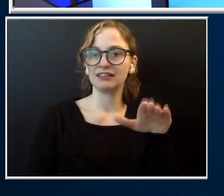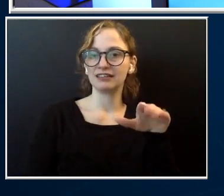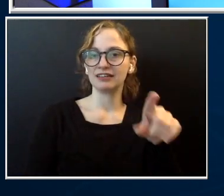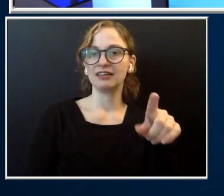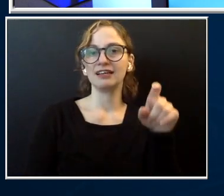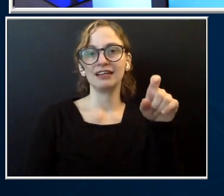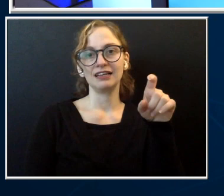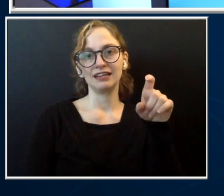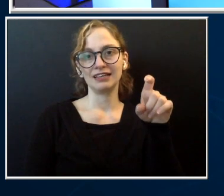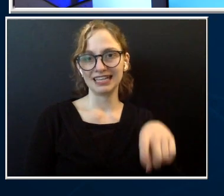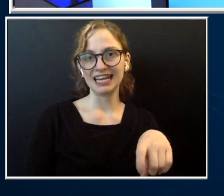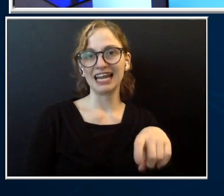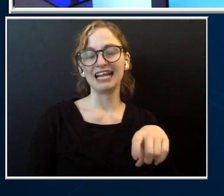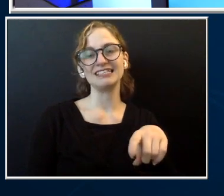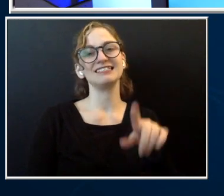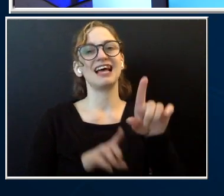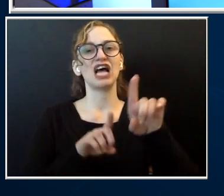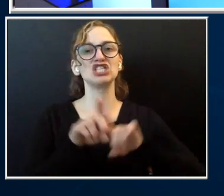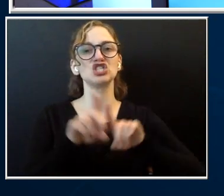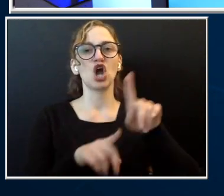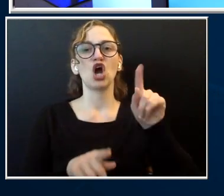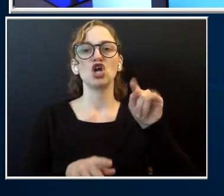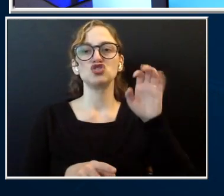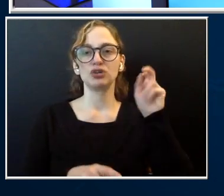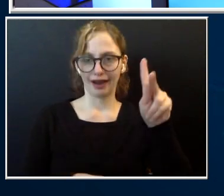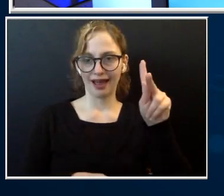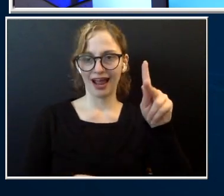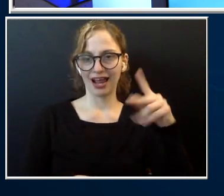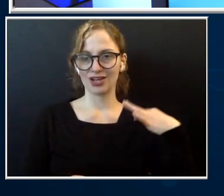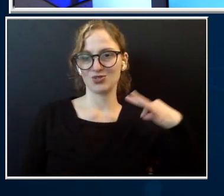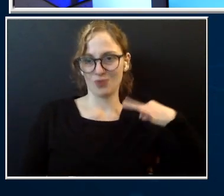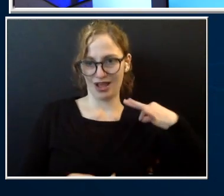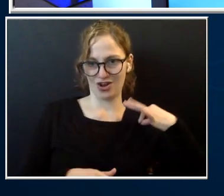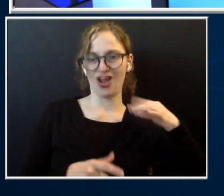Trek sweater, and then that will be a hard choice. So Ruth